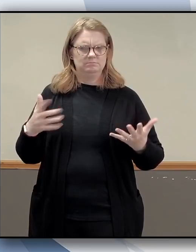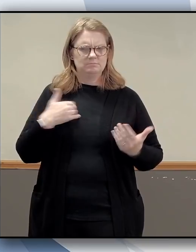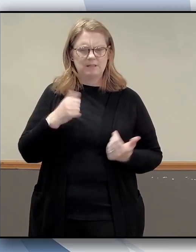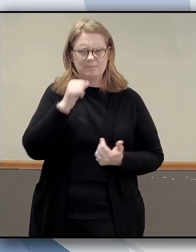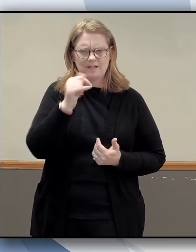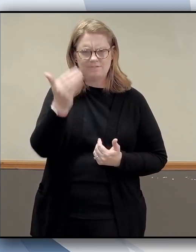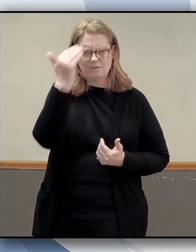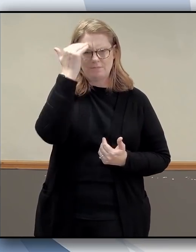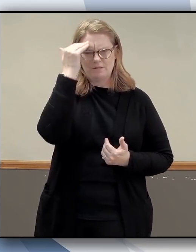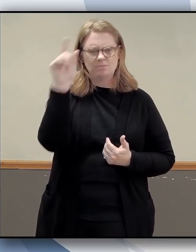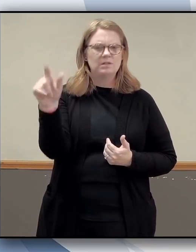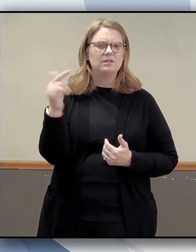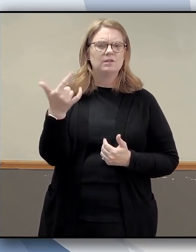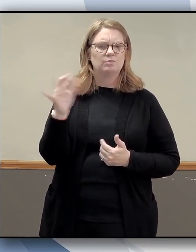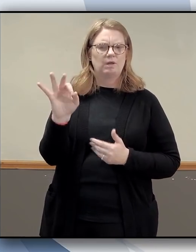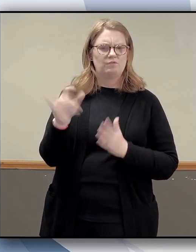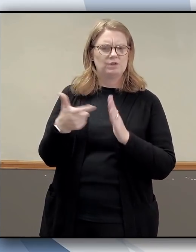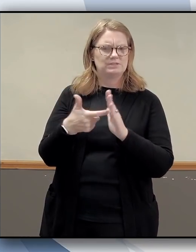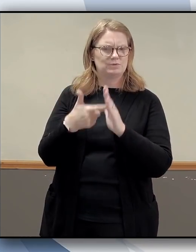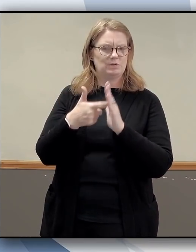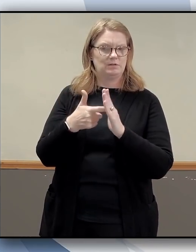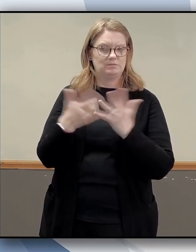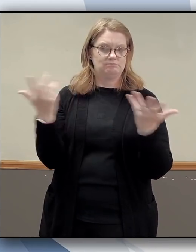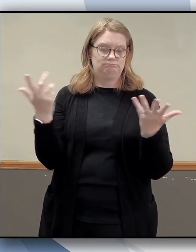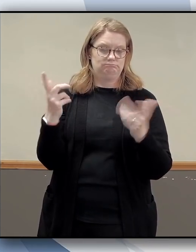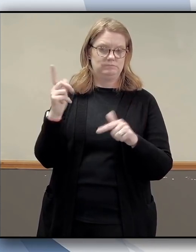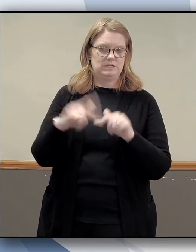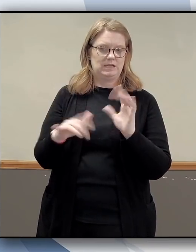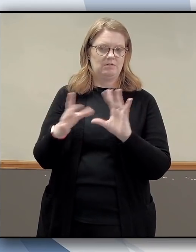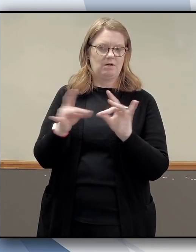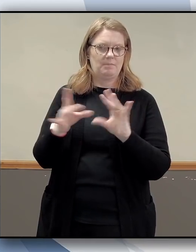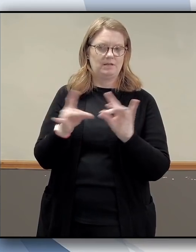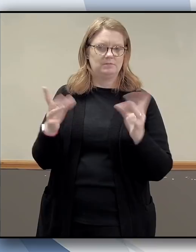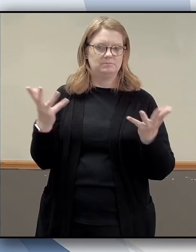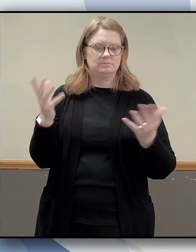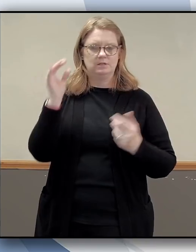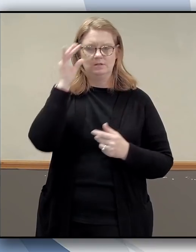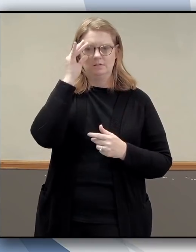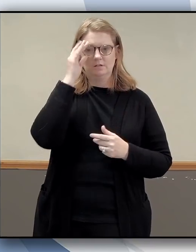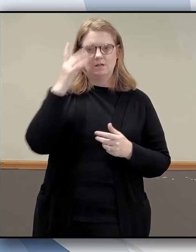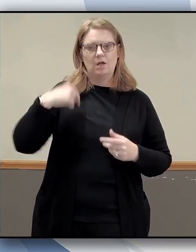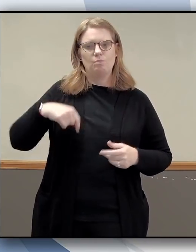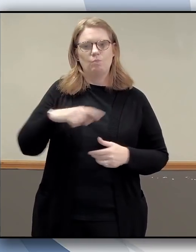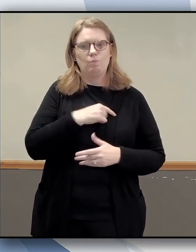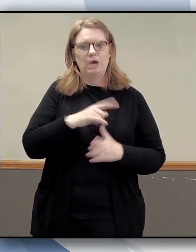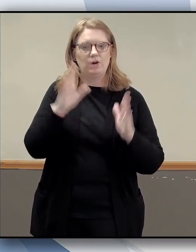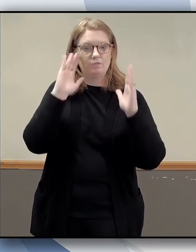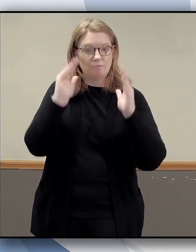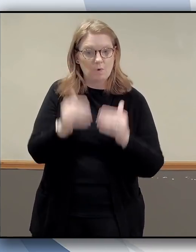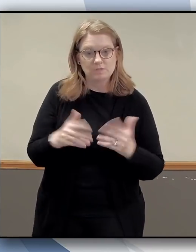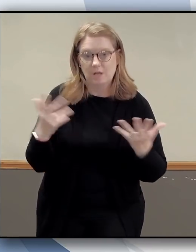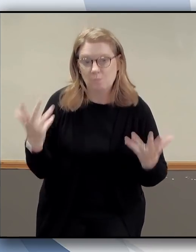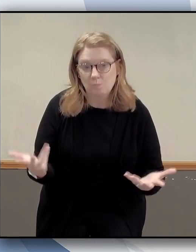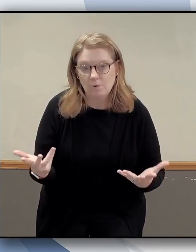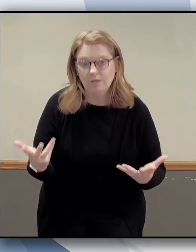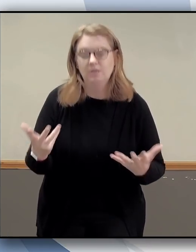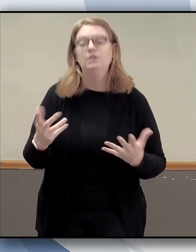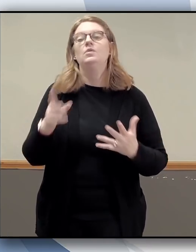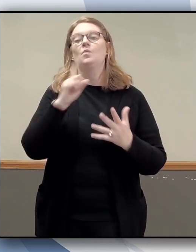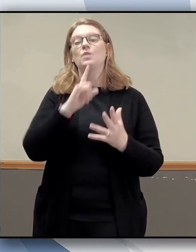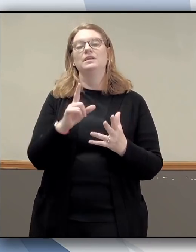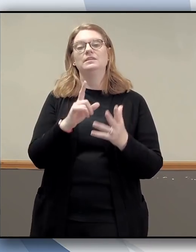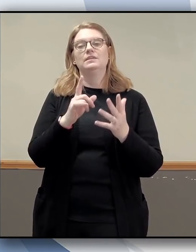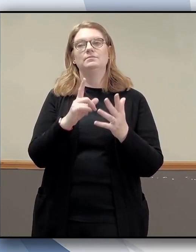Grand Forks' criteria, so I can't comment on that. But we're focused on trying to consistently